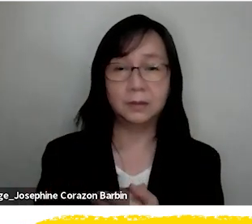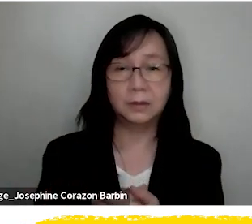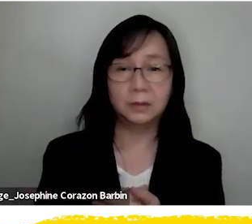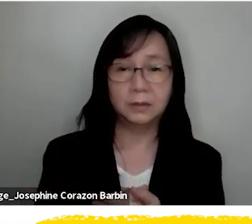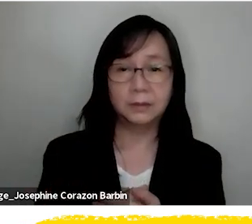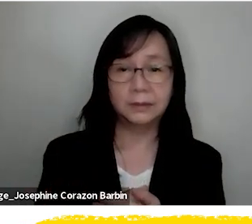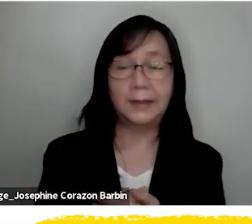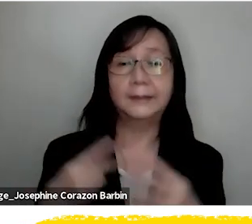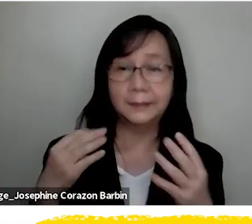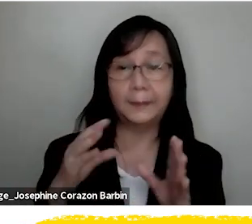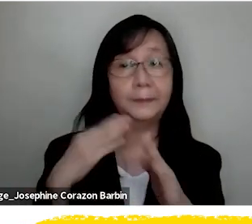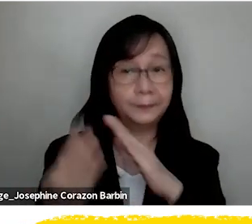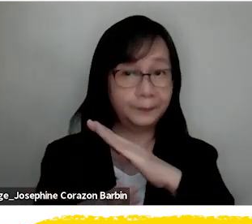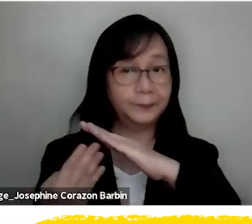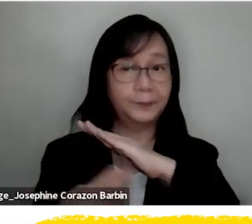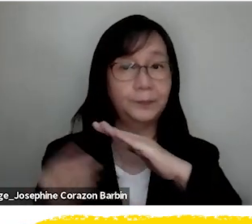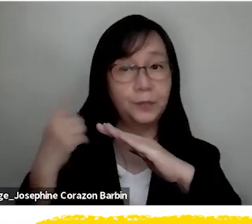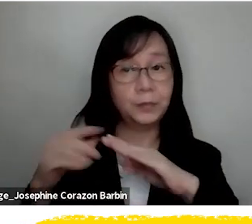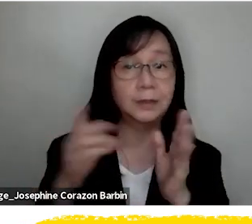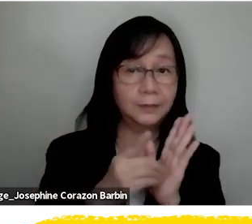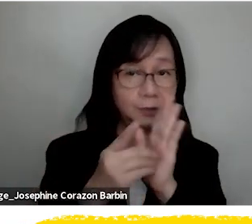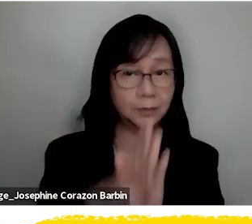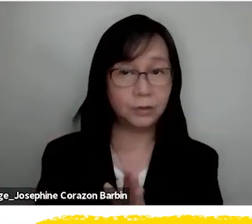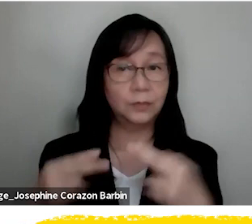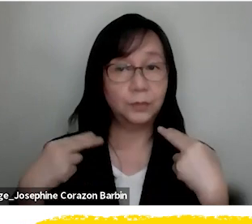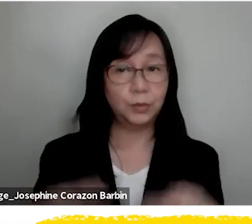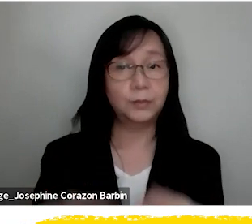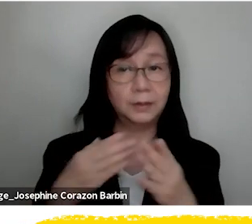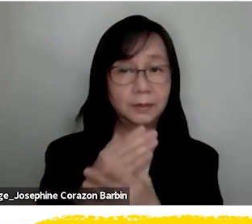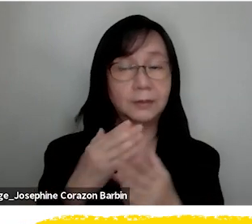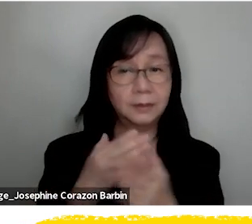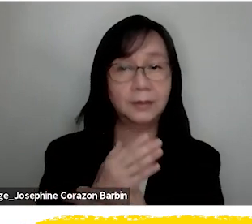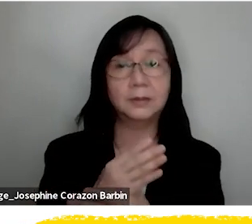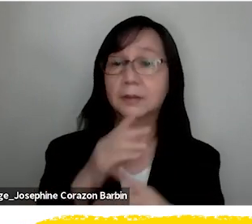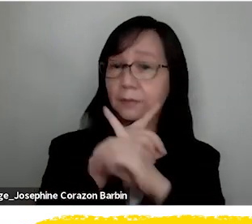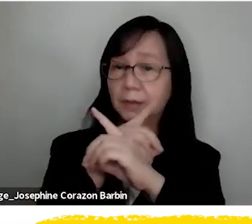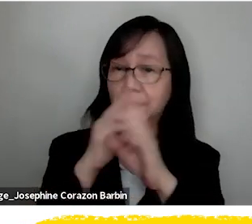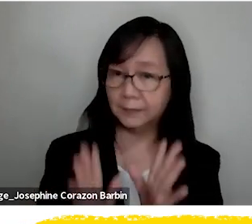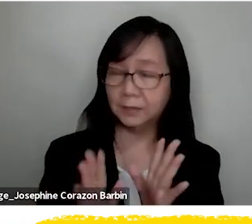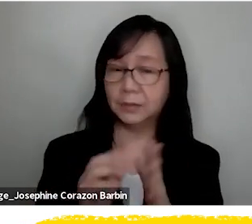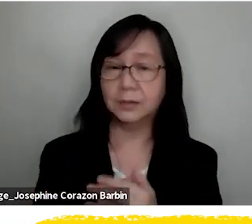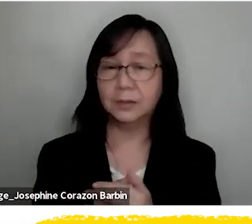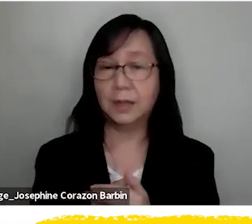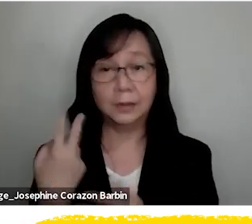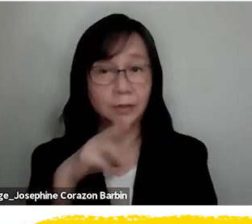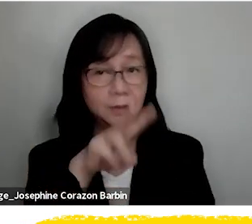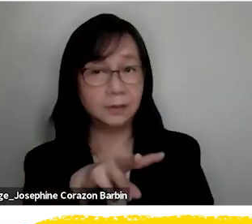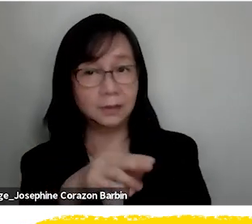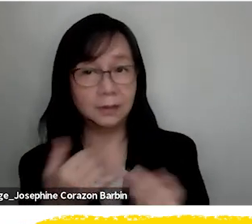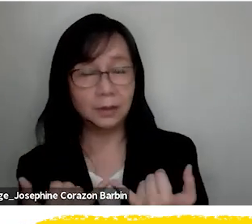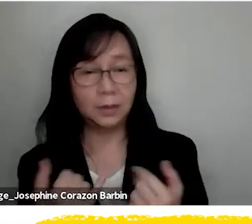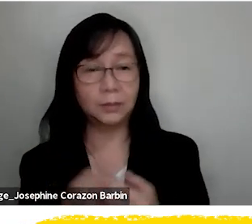the basis for the definition of human rights defenders. And so as you can read here, and I will read it